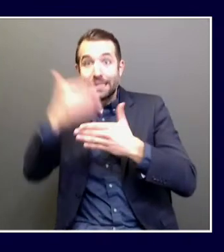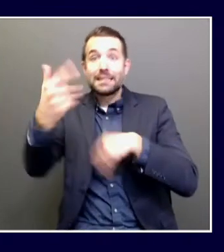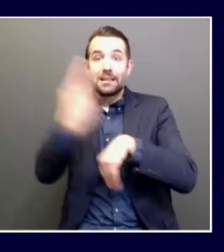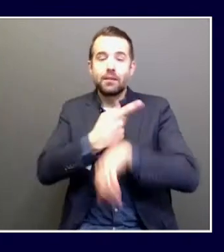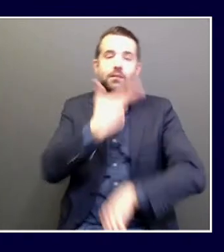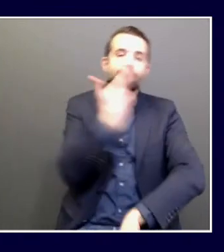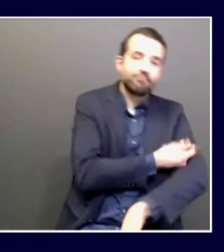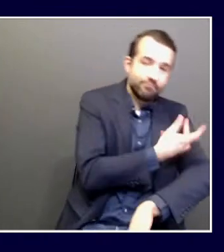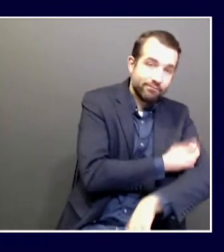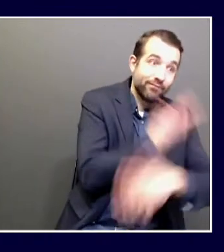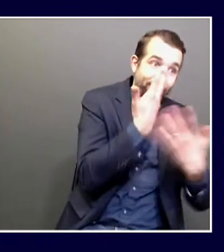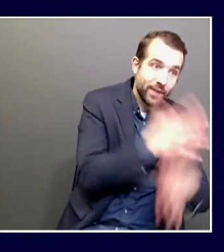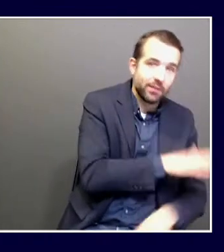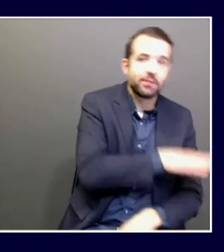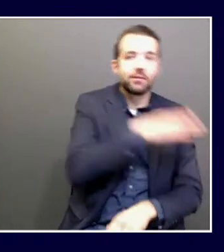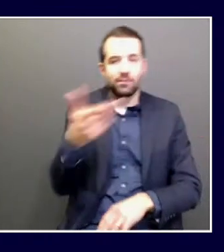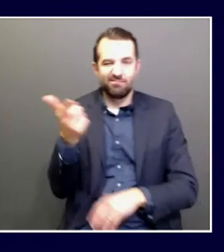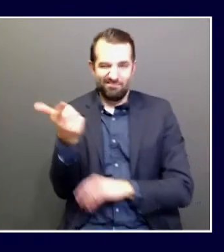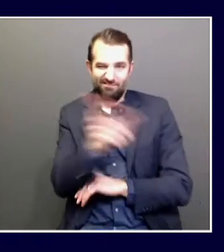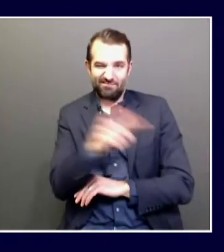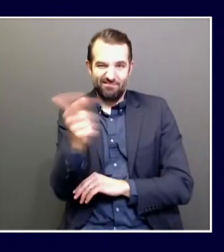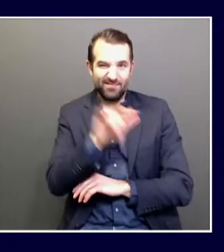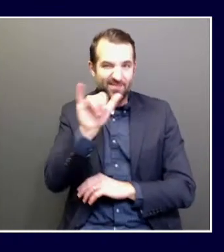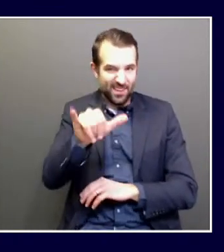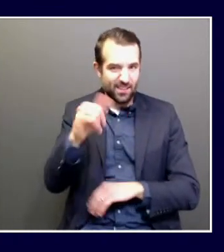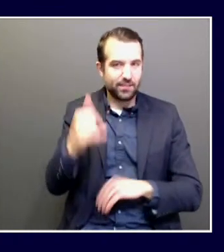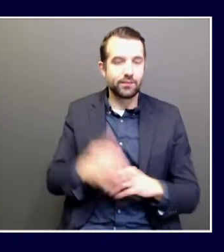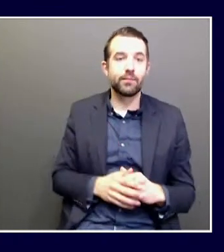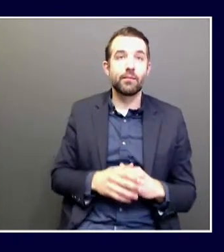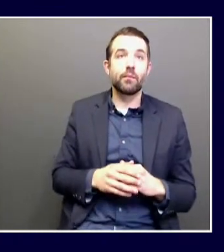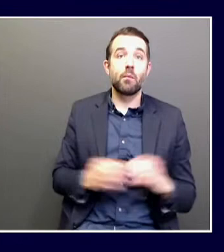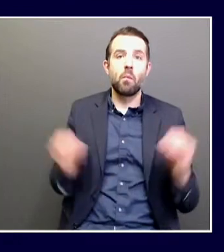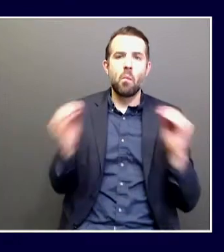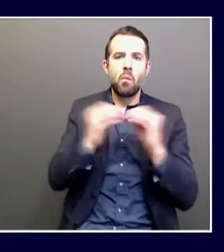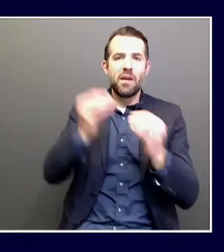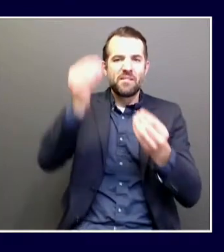offering vaccination. Much more to come on that in subsequent days.